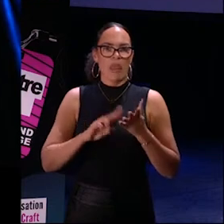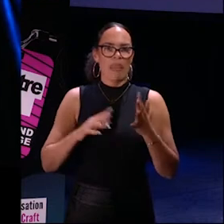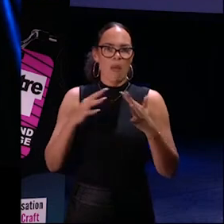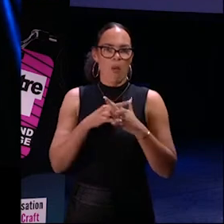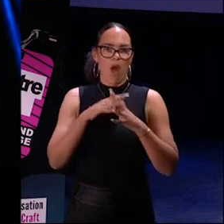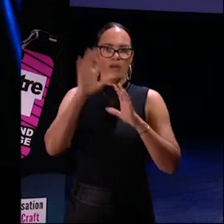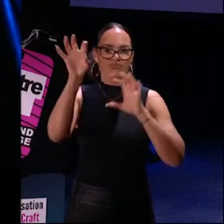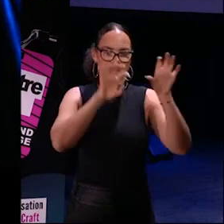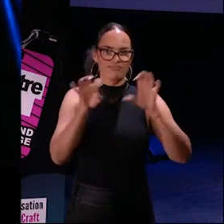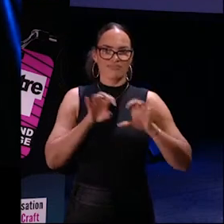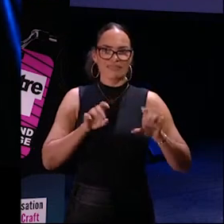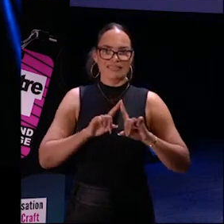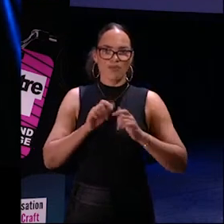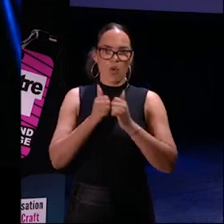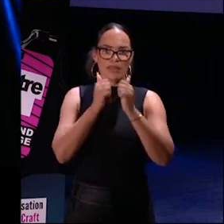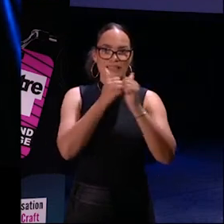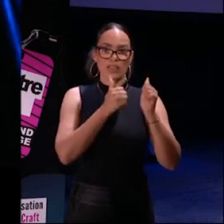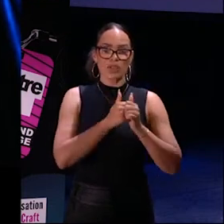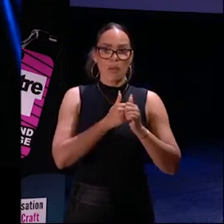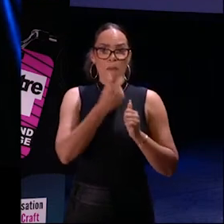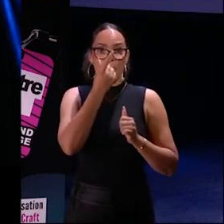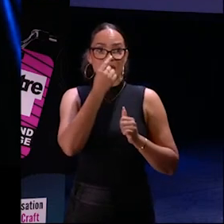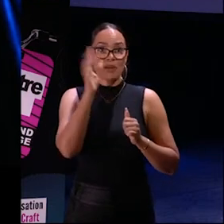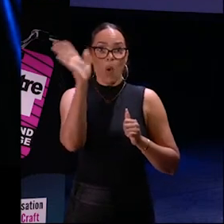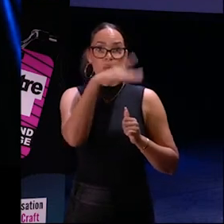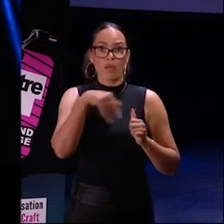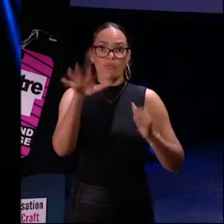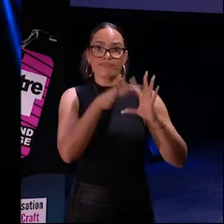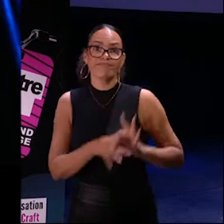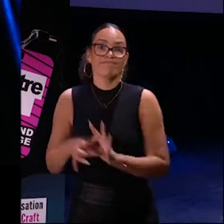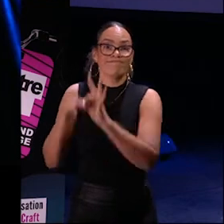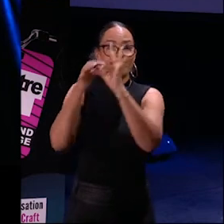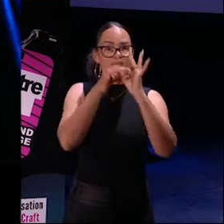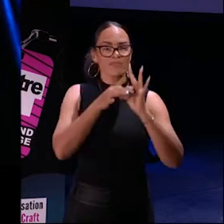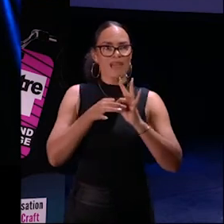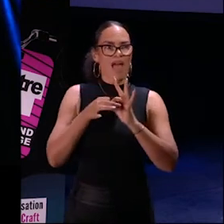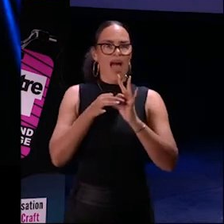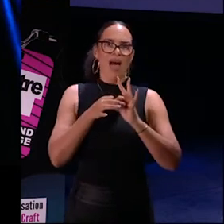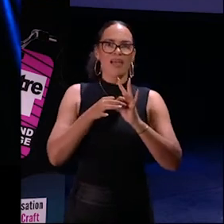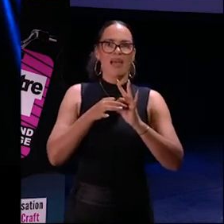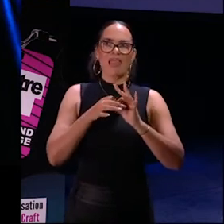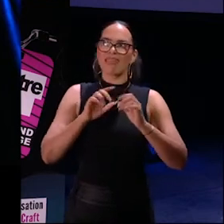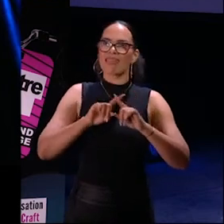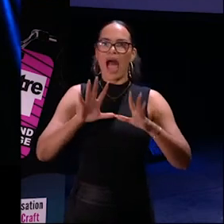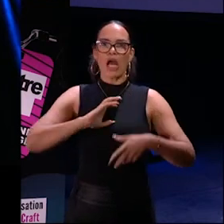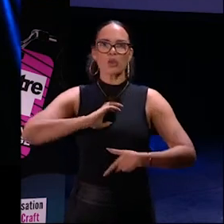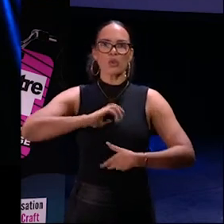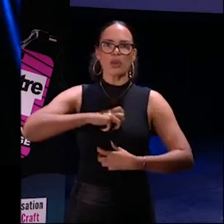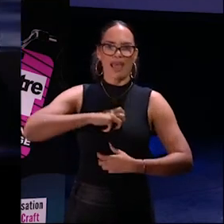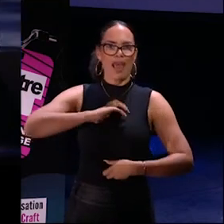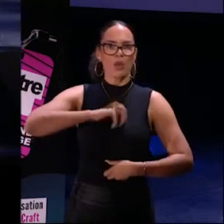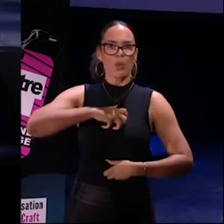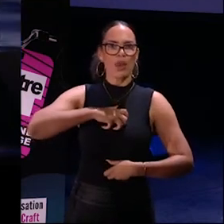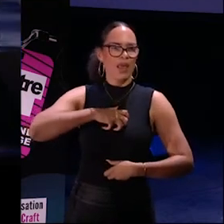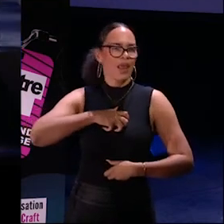those organisations and networks can maybe act as is almost like a sort of, like, union of sorts to sort of